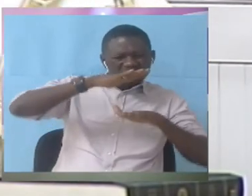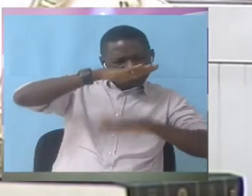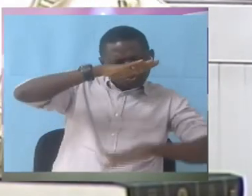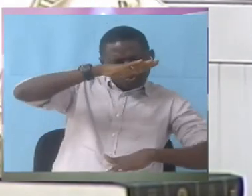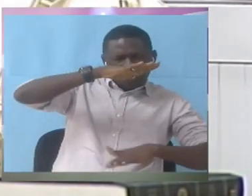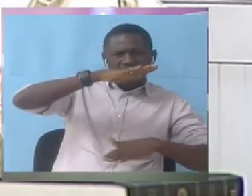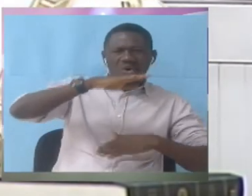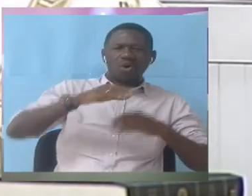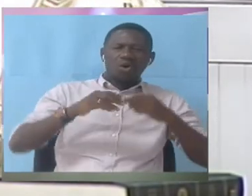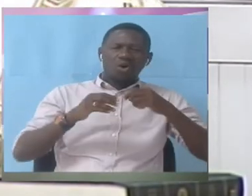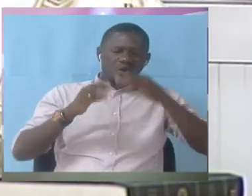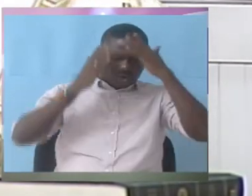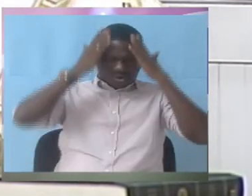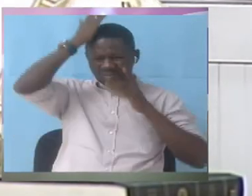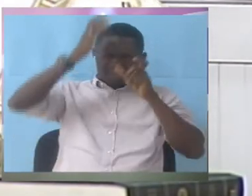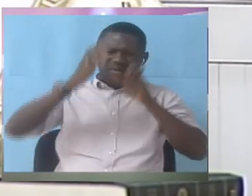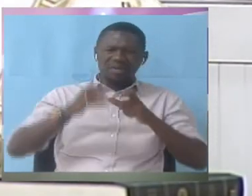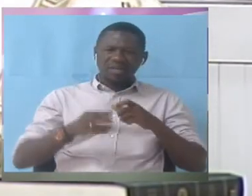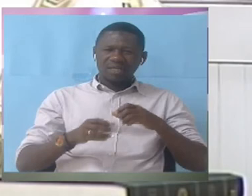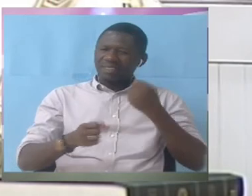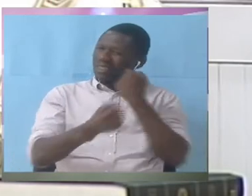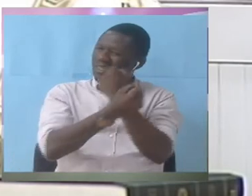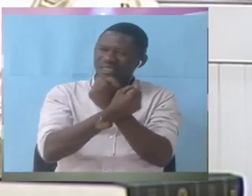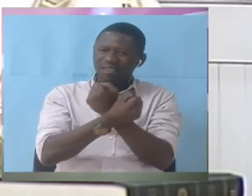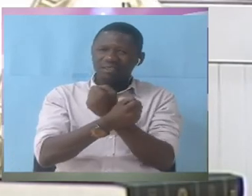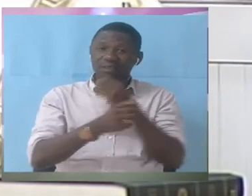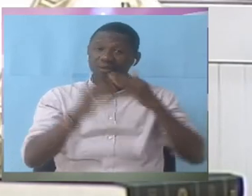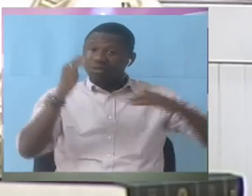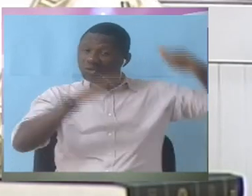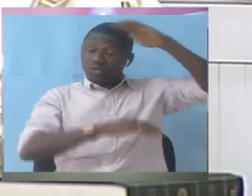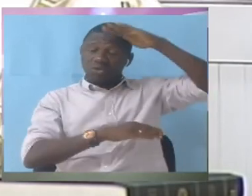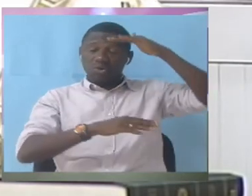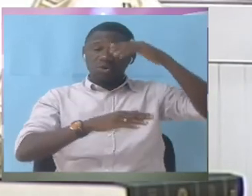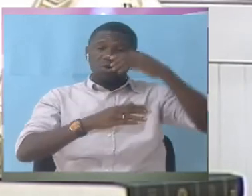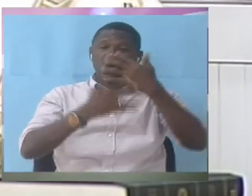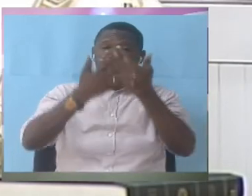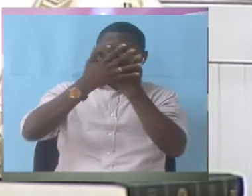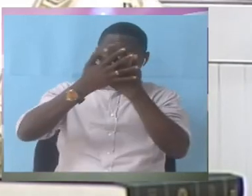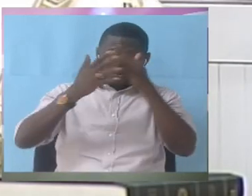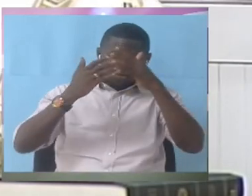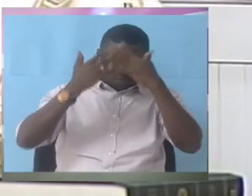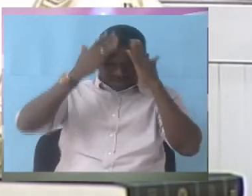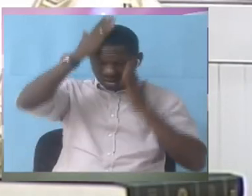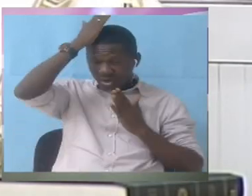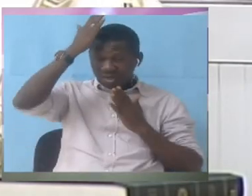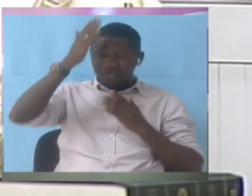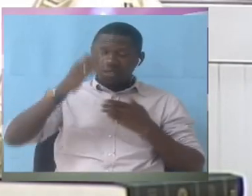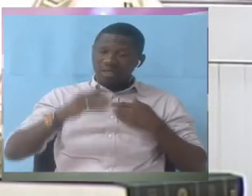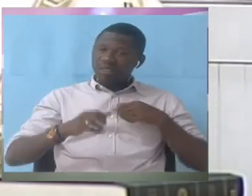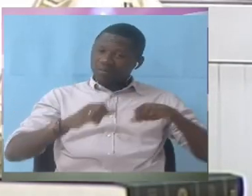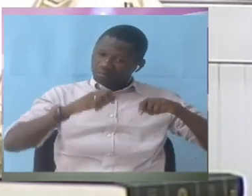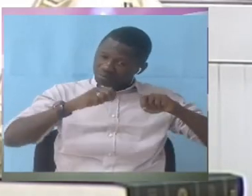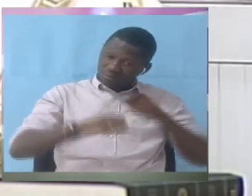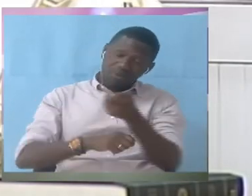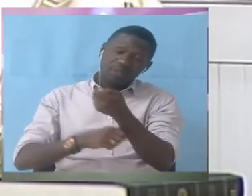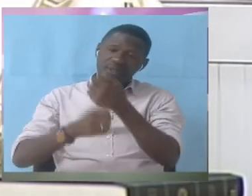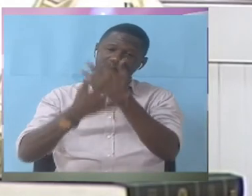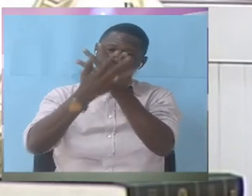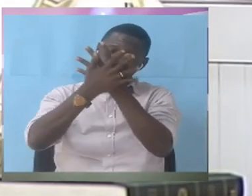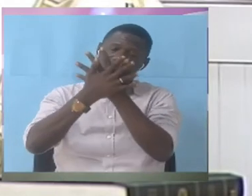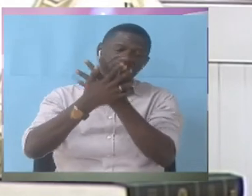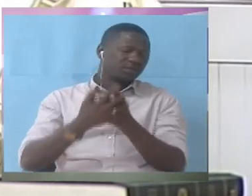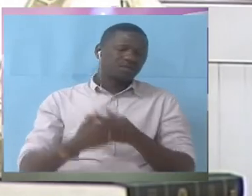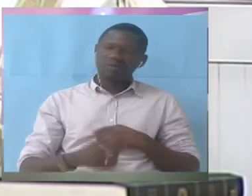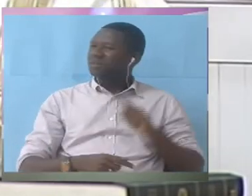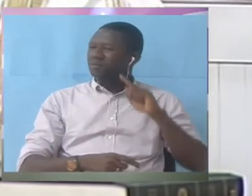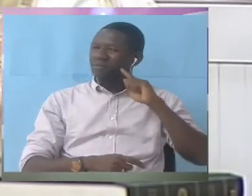them up in the prison that was not military changel ben li lu ruslu la nga jël ñi nga xamne ño ay kilifa lañ ci wali